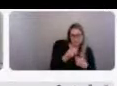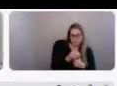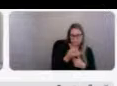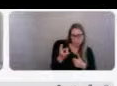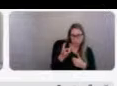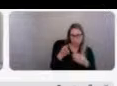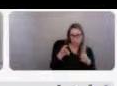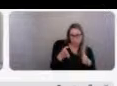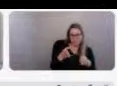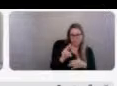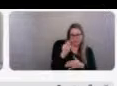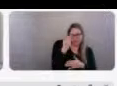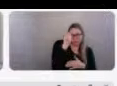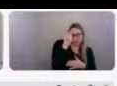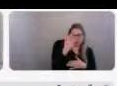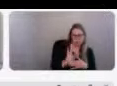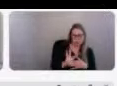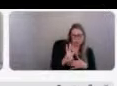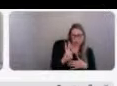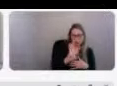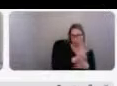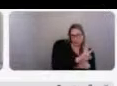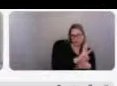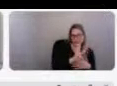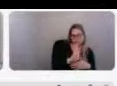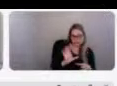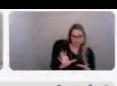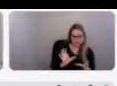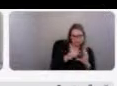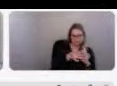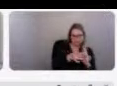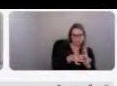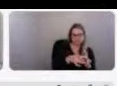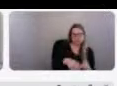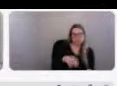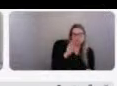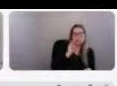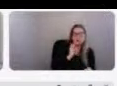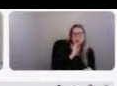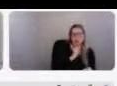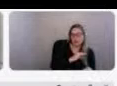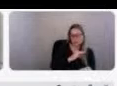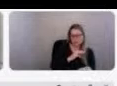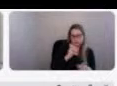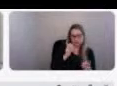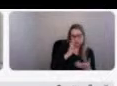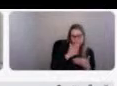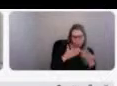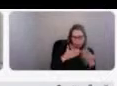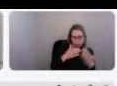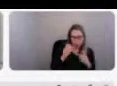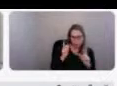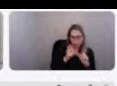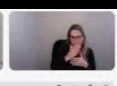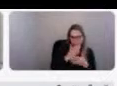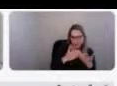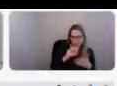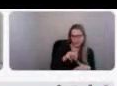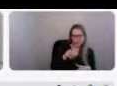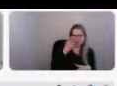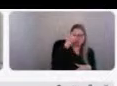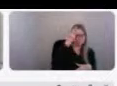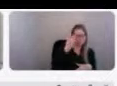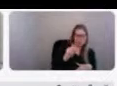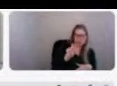uh northwest gilbert london with downtown mesa and another small slice of northwest gilbert